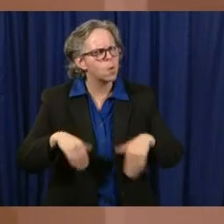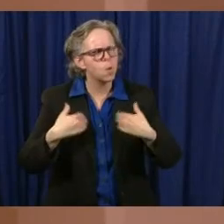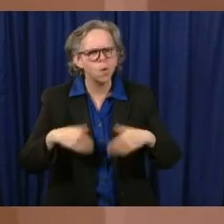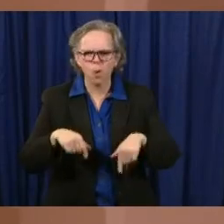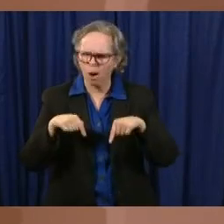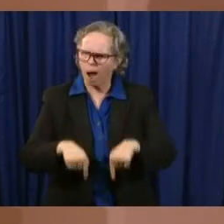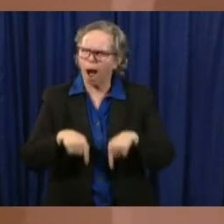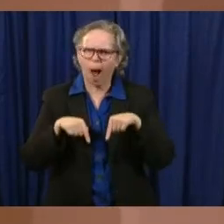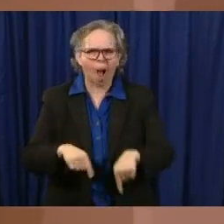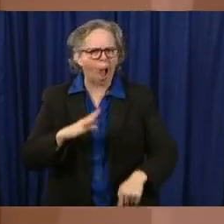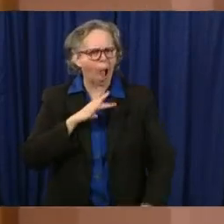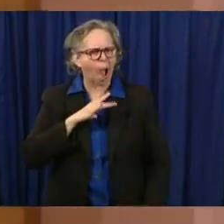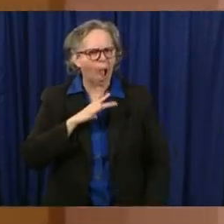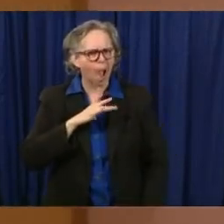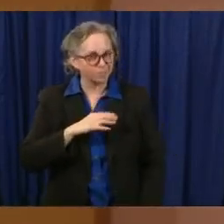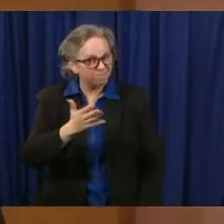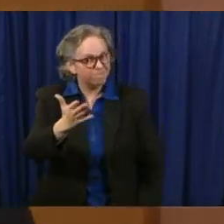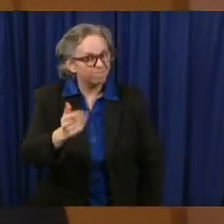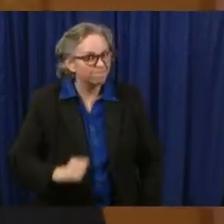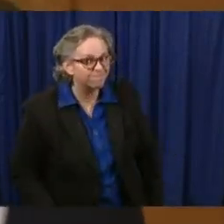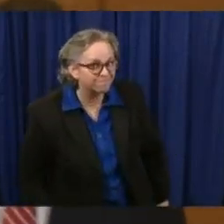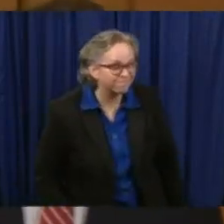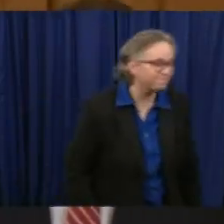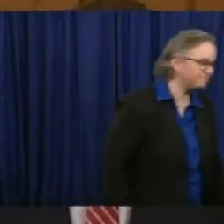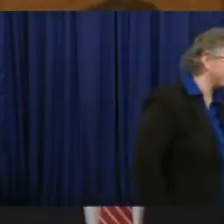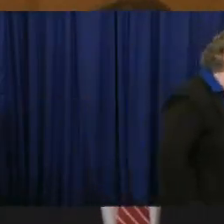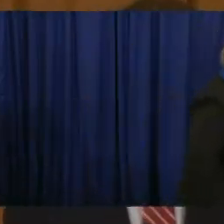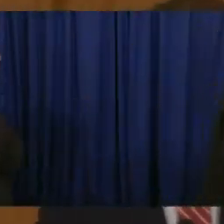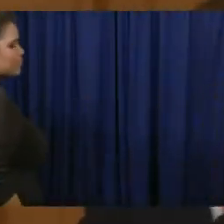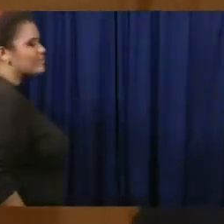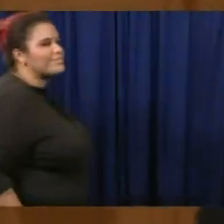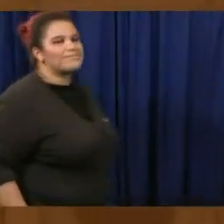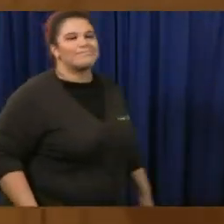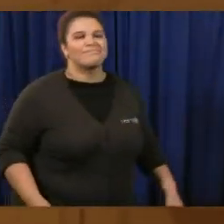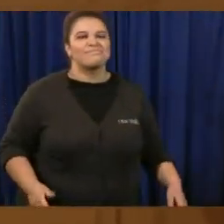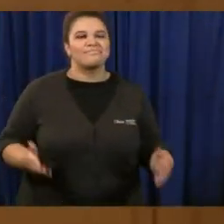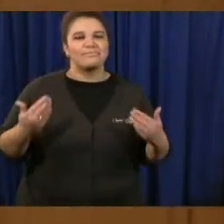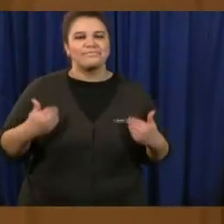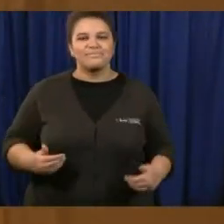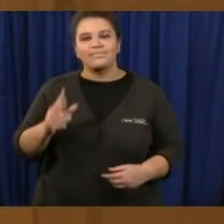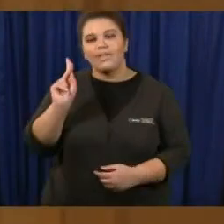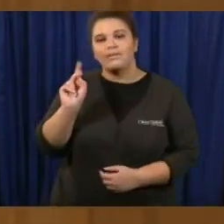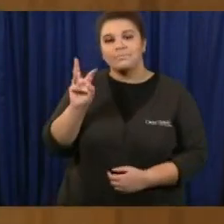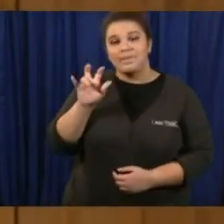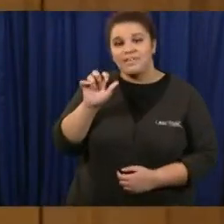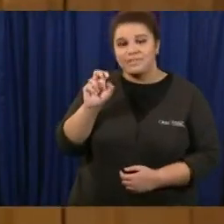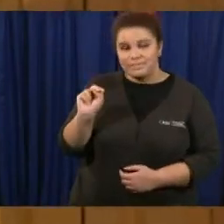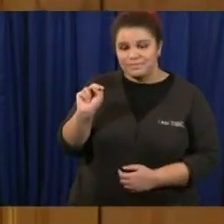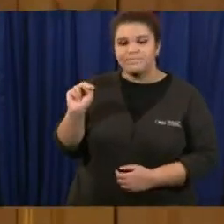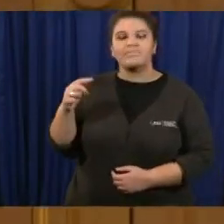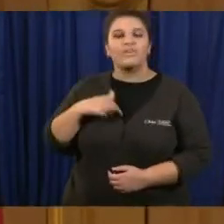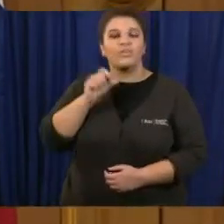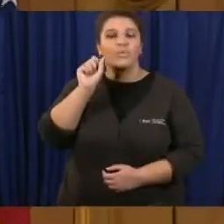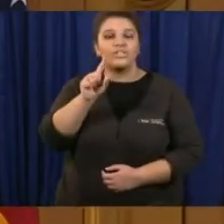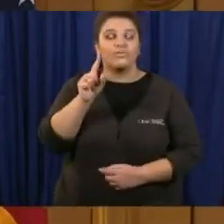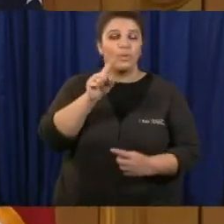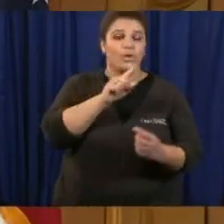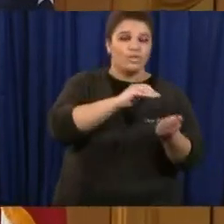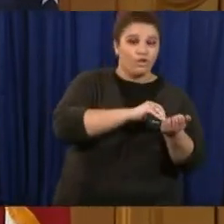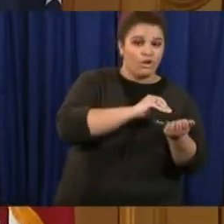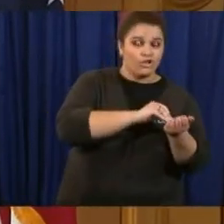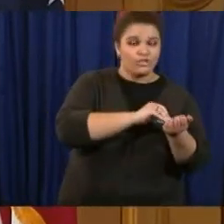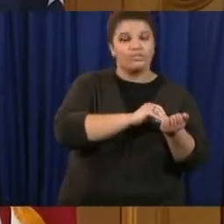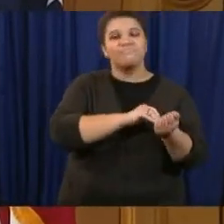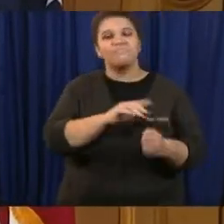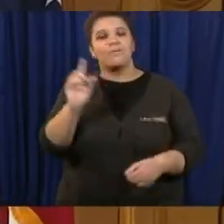Kevin Landers, WBNS 10 TV. My question is both for the governor and for Dr. Acton. The media has been asking the state